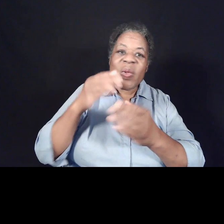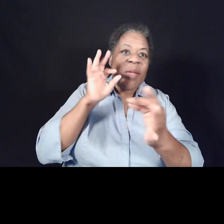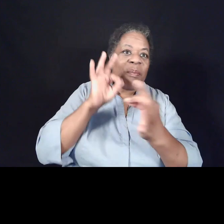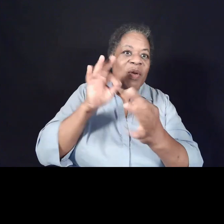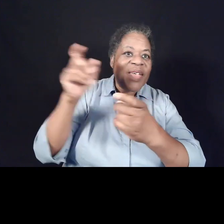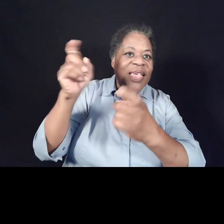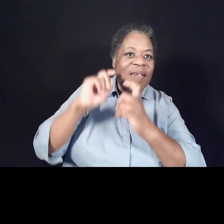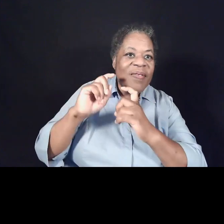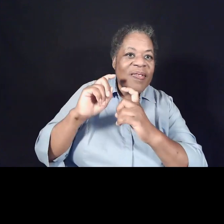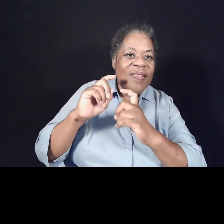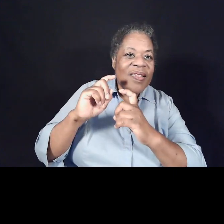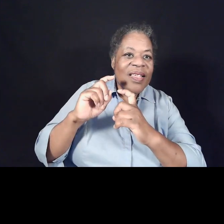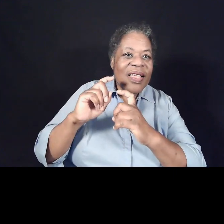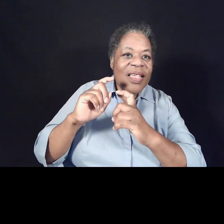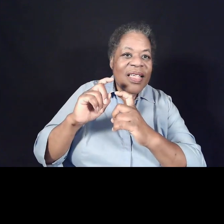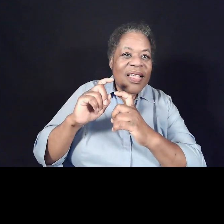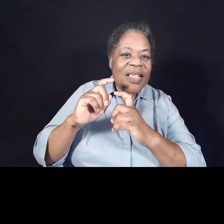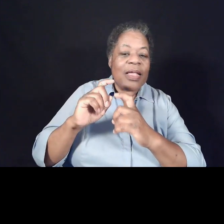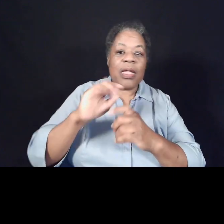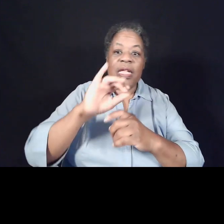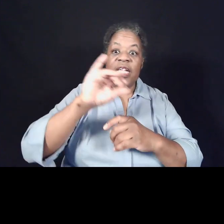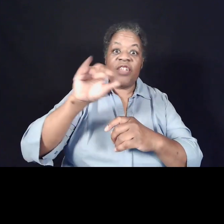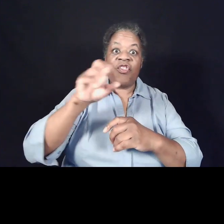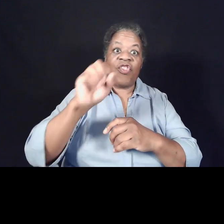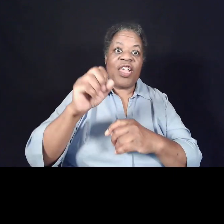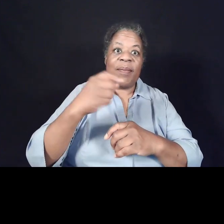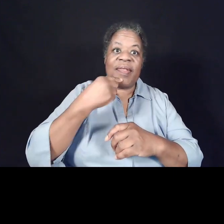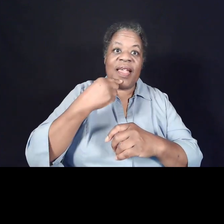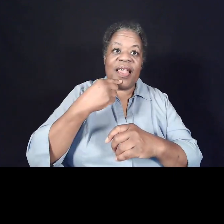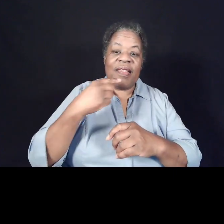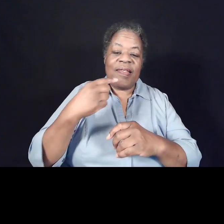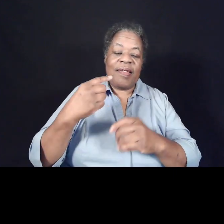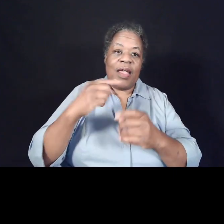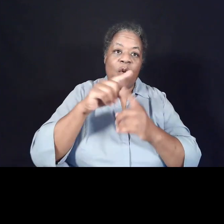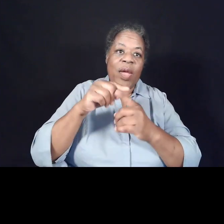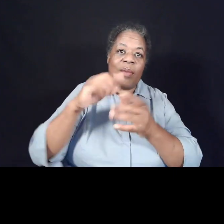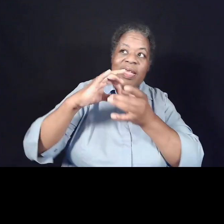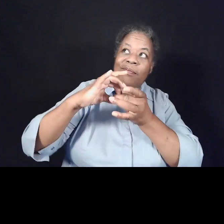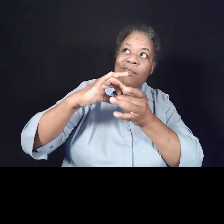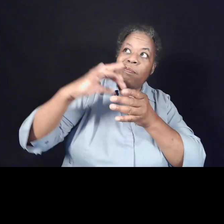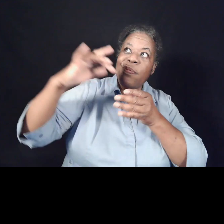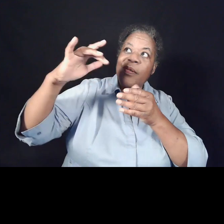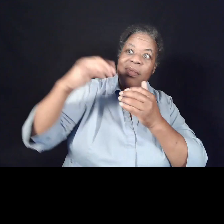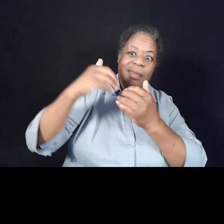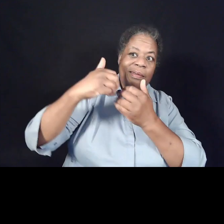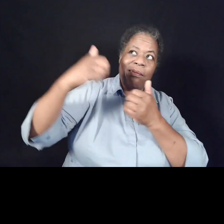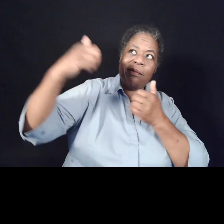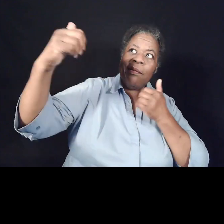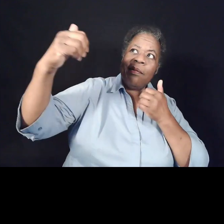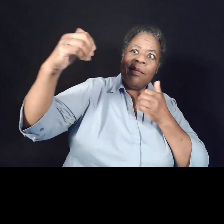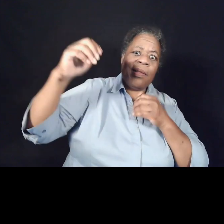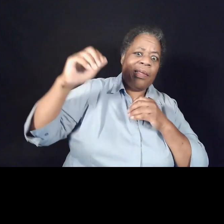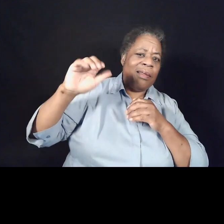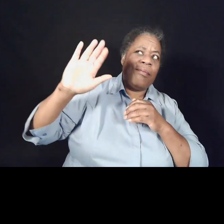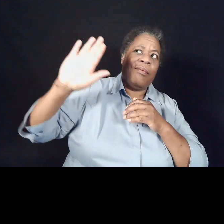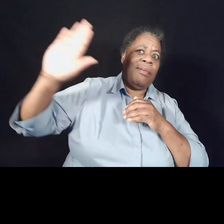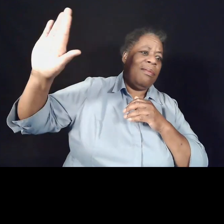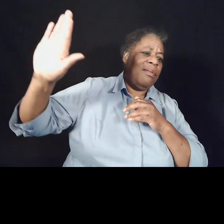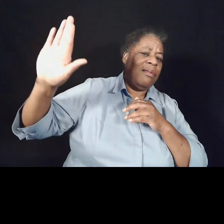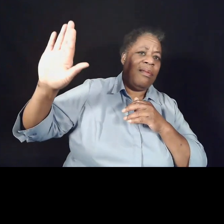And when we do that, James says, when we distance ourselves from God consciously or unconsciously,